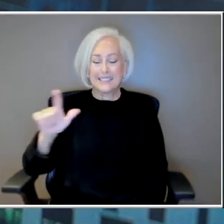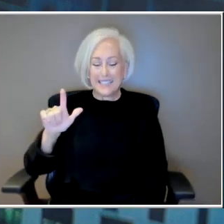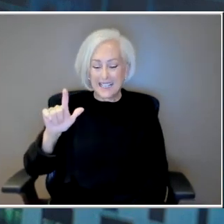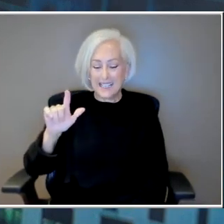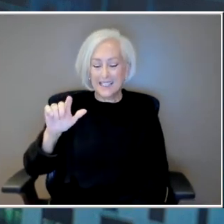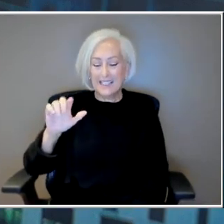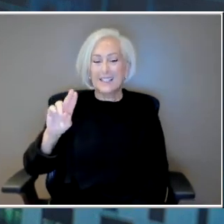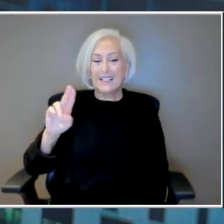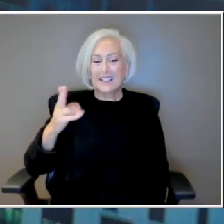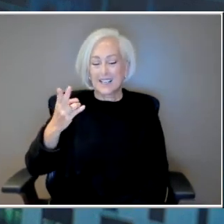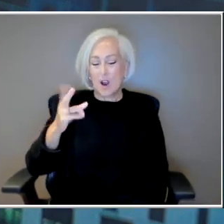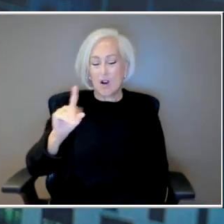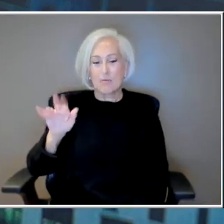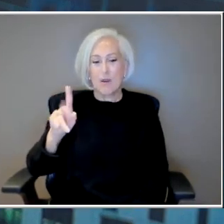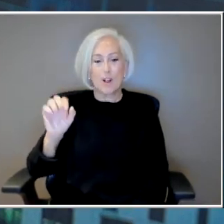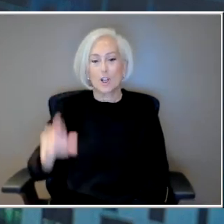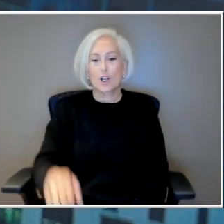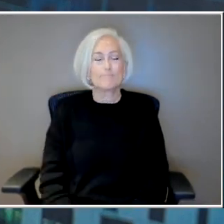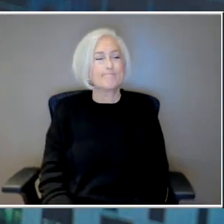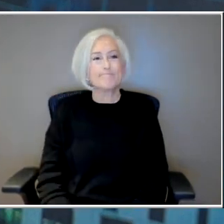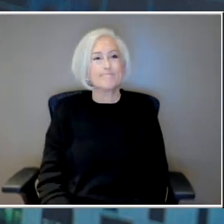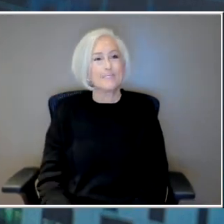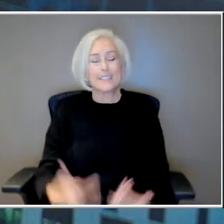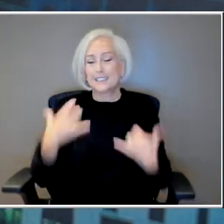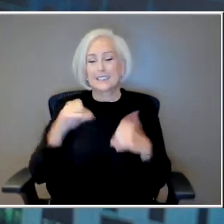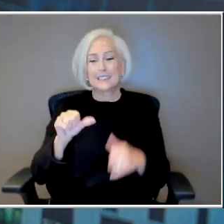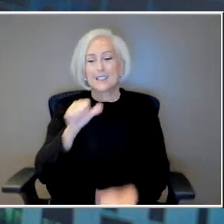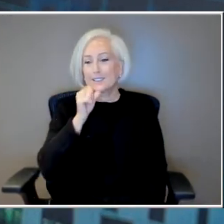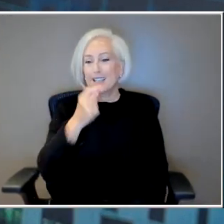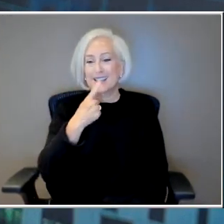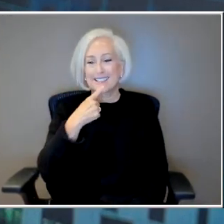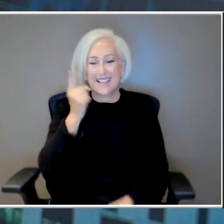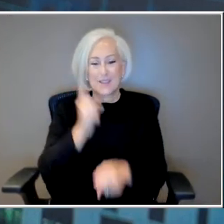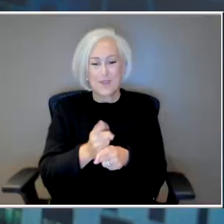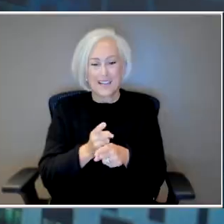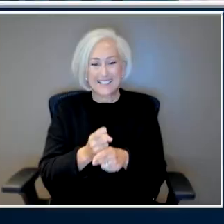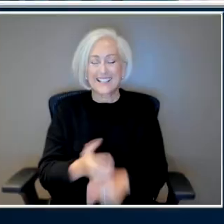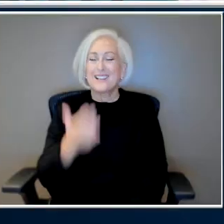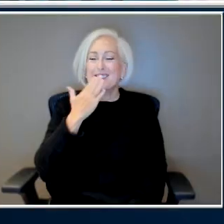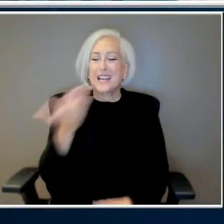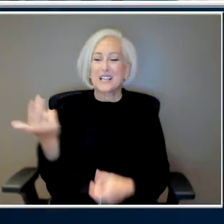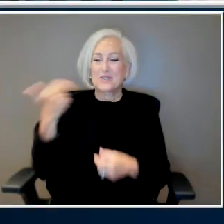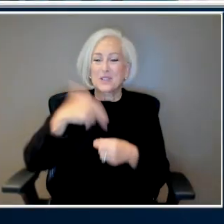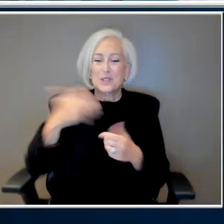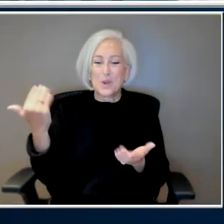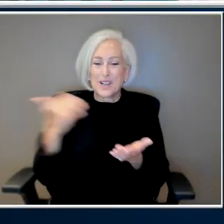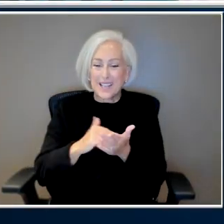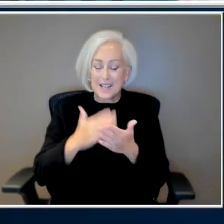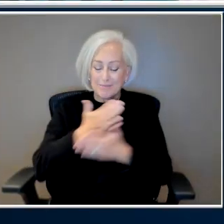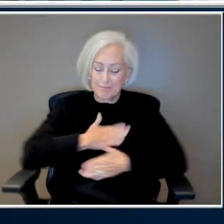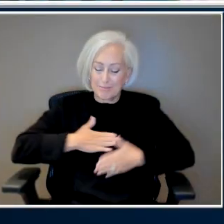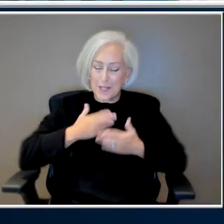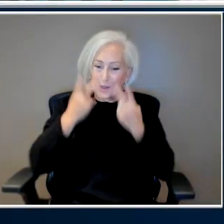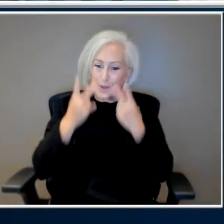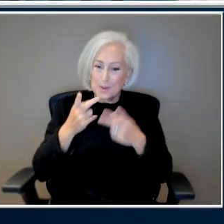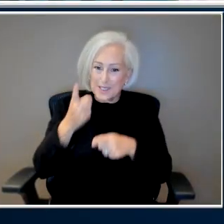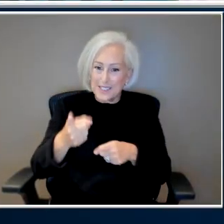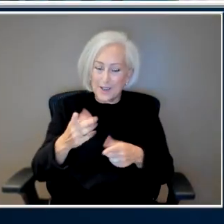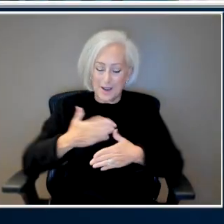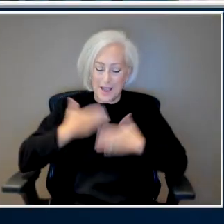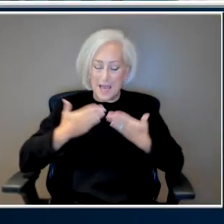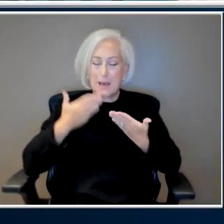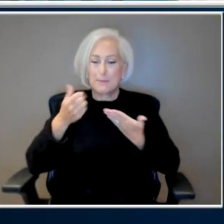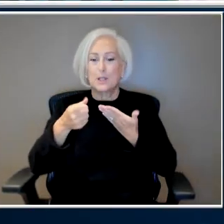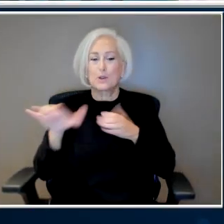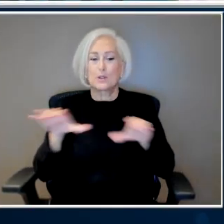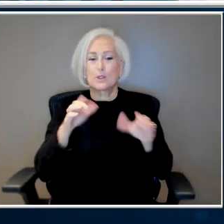Garmarkle. Yeah, I got it close. Yeah, at least 85% you said. Thanks for being back with us. It's a pleasure to see you, and I'm glad you're doing well. I'm glad you're